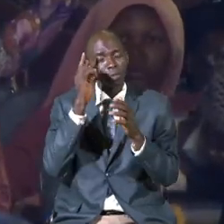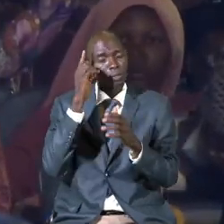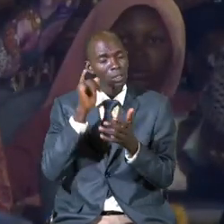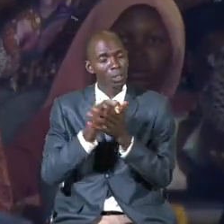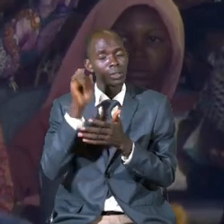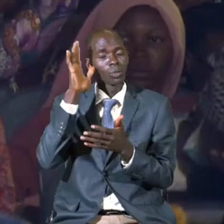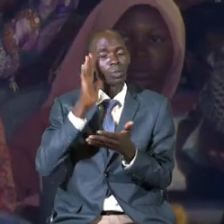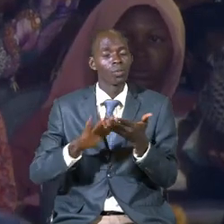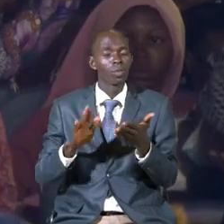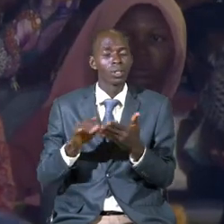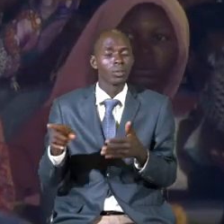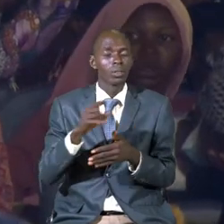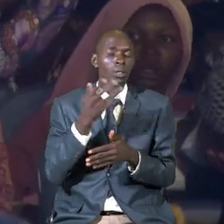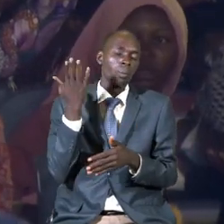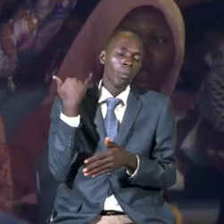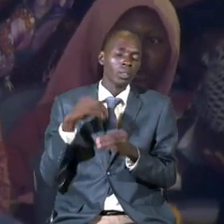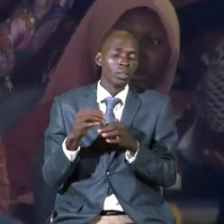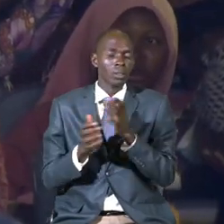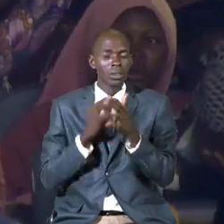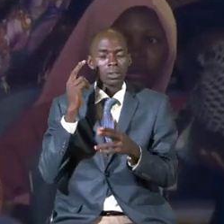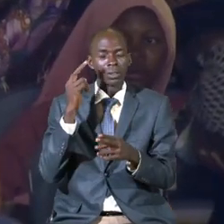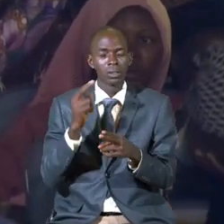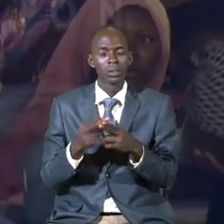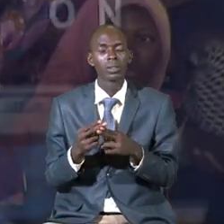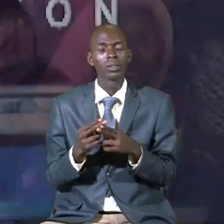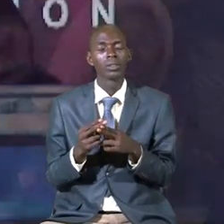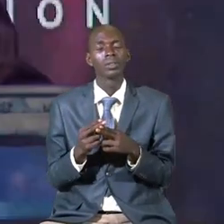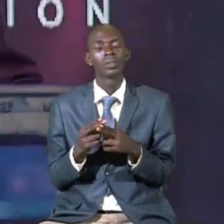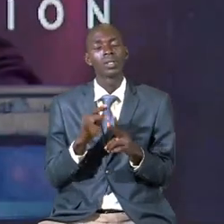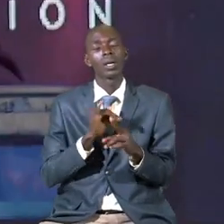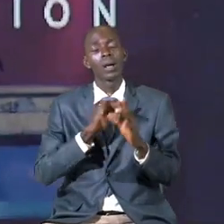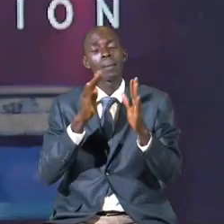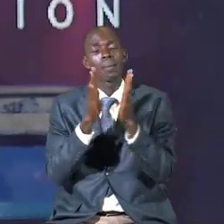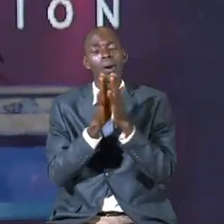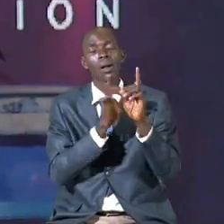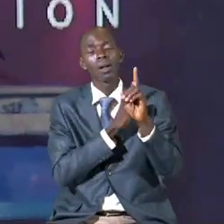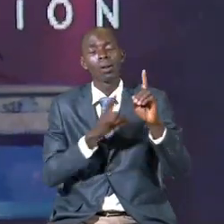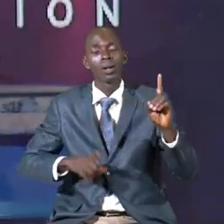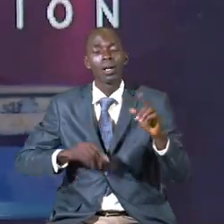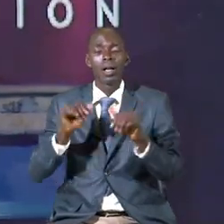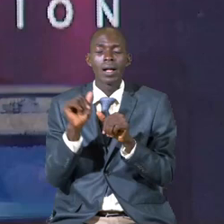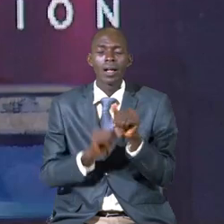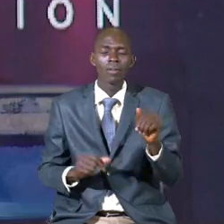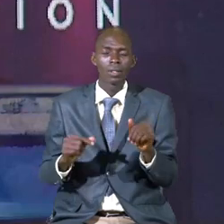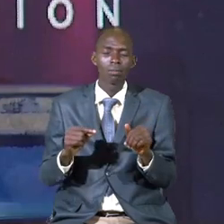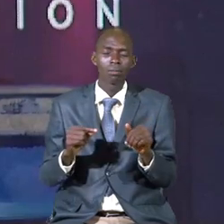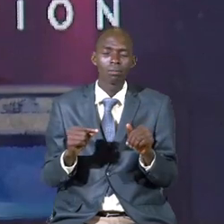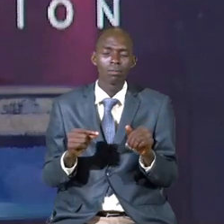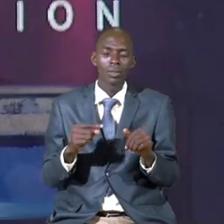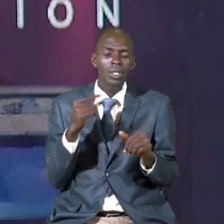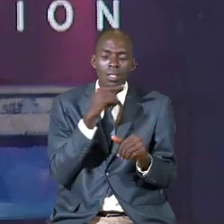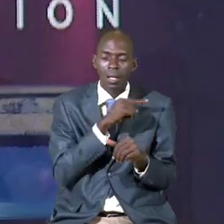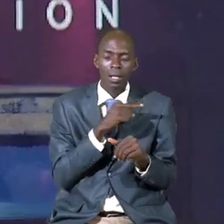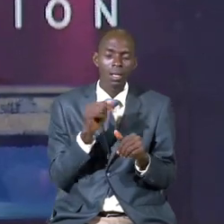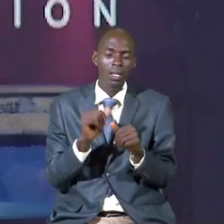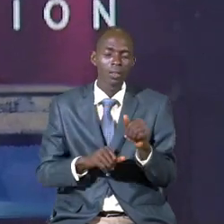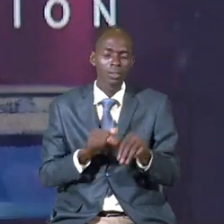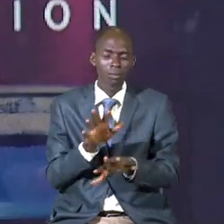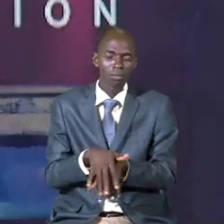their past in jesus name i pray lord every lie every deception every wrong